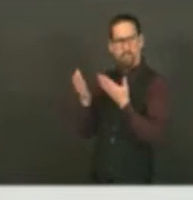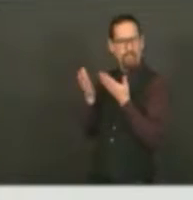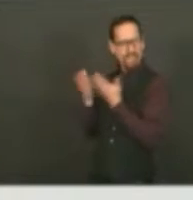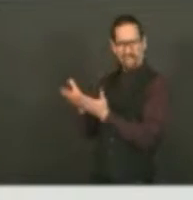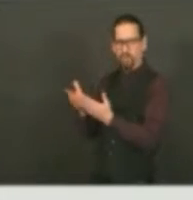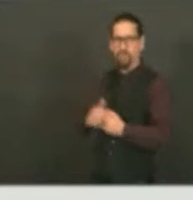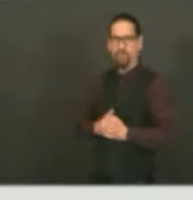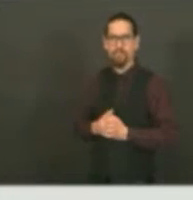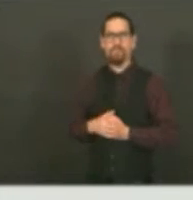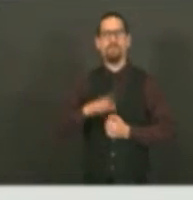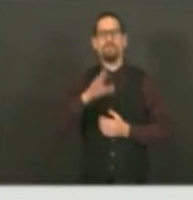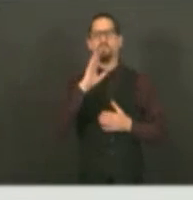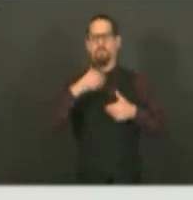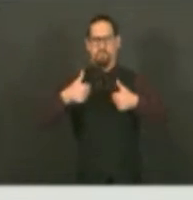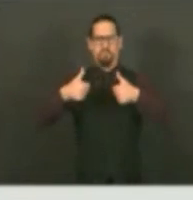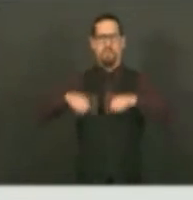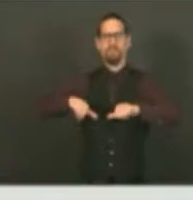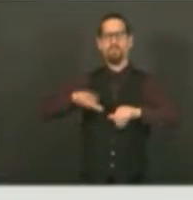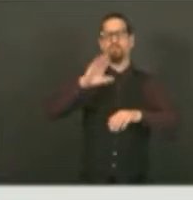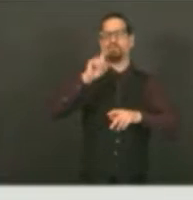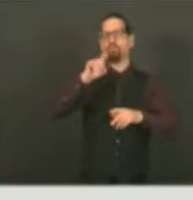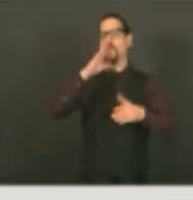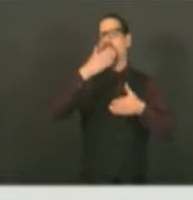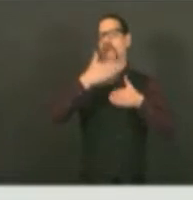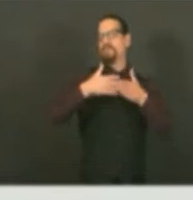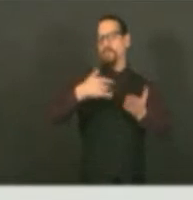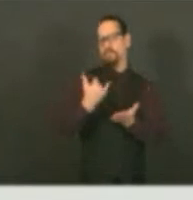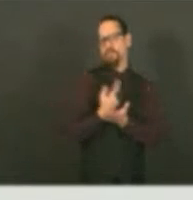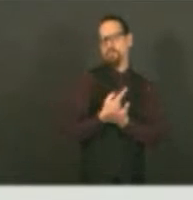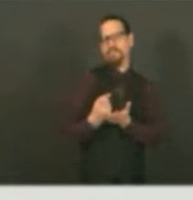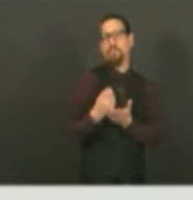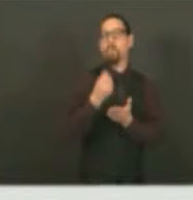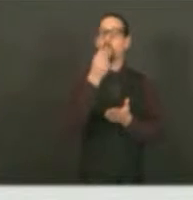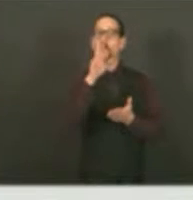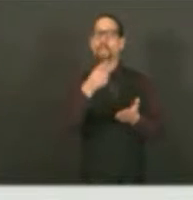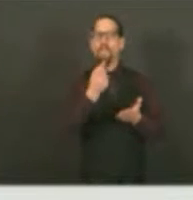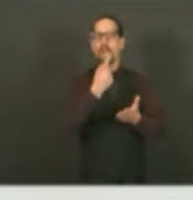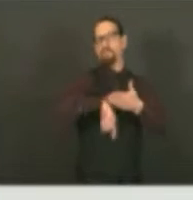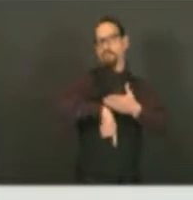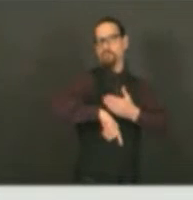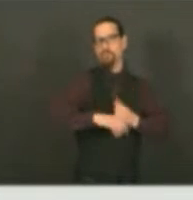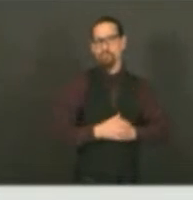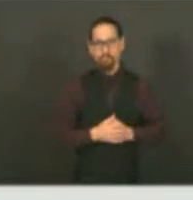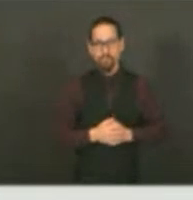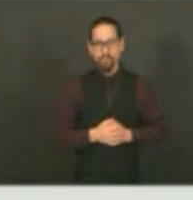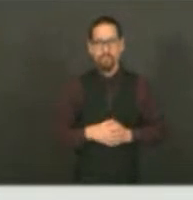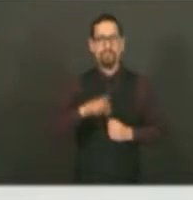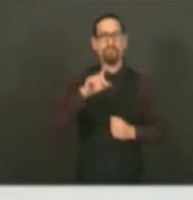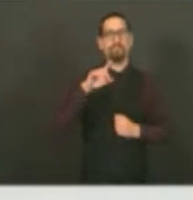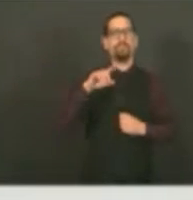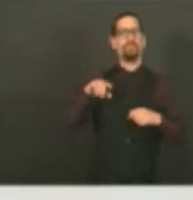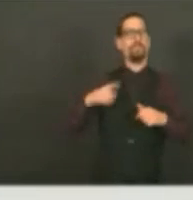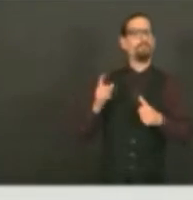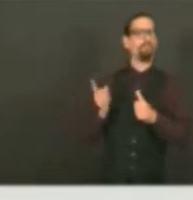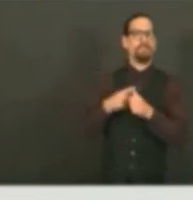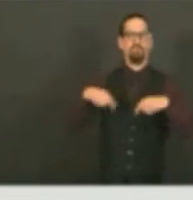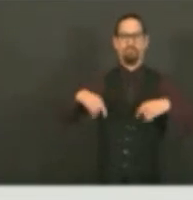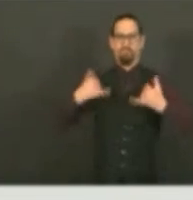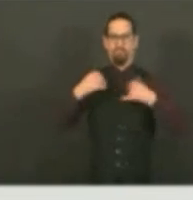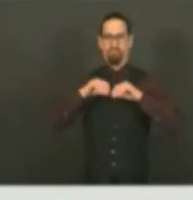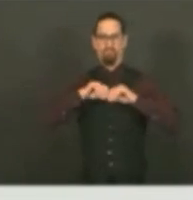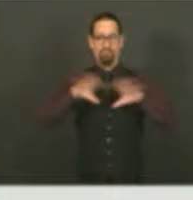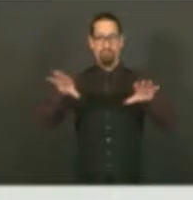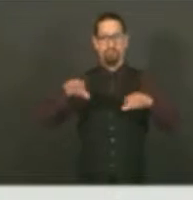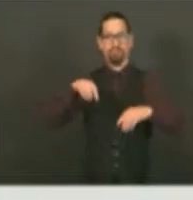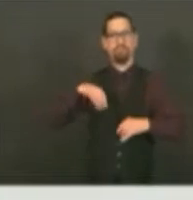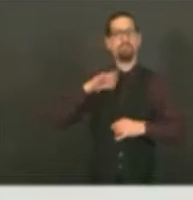the first press conference in the new year, which will be Thursday, January 7th, I'll address then